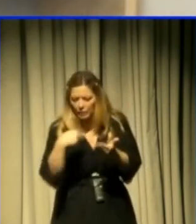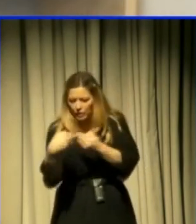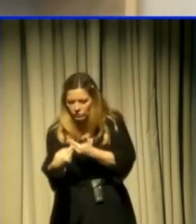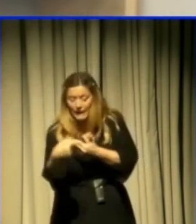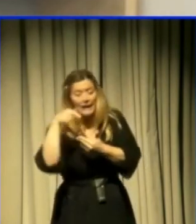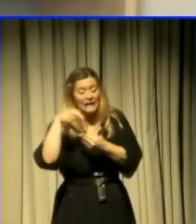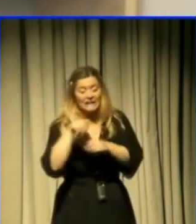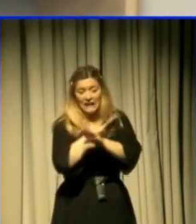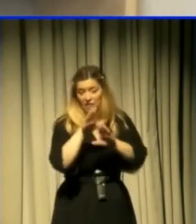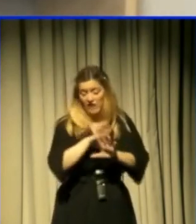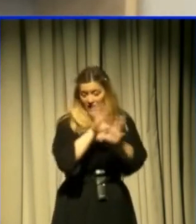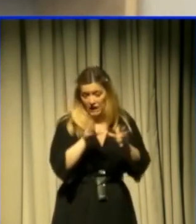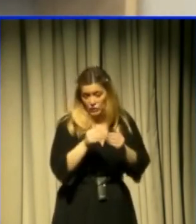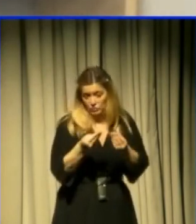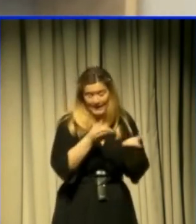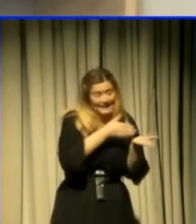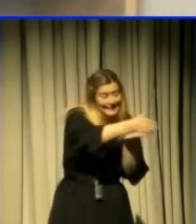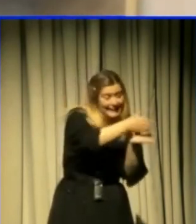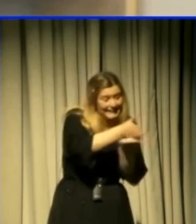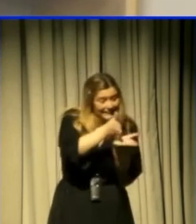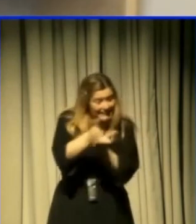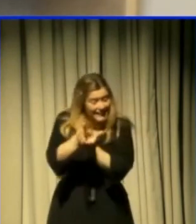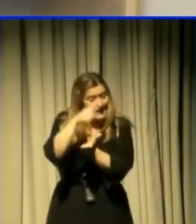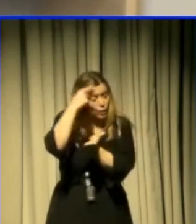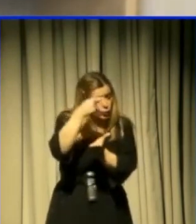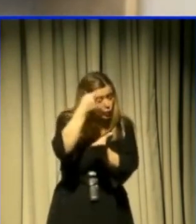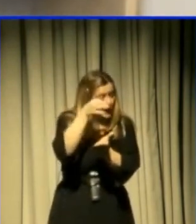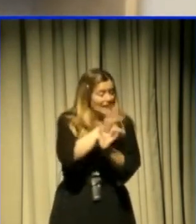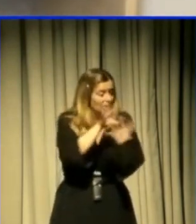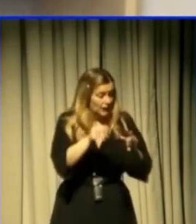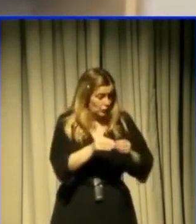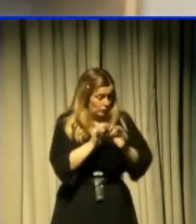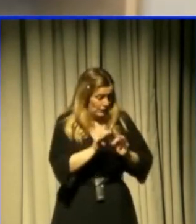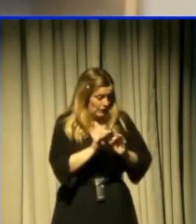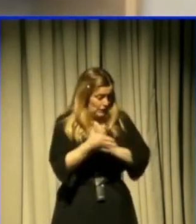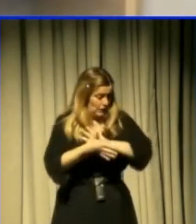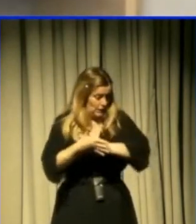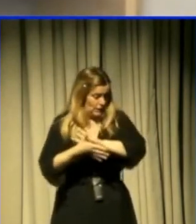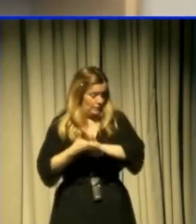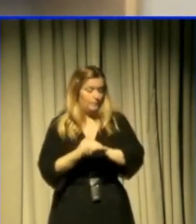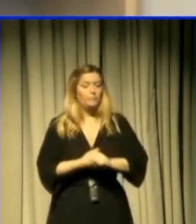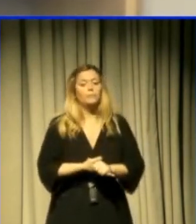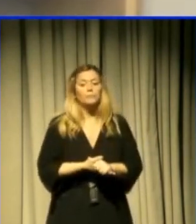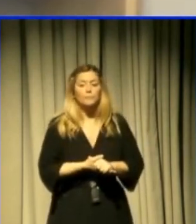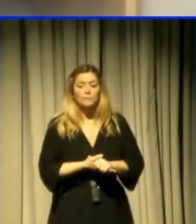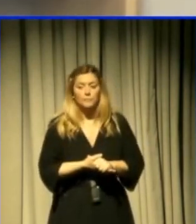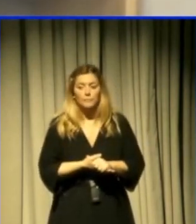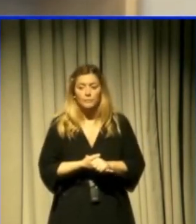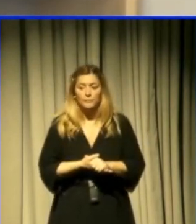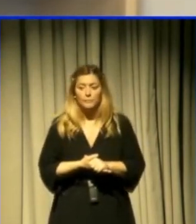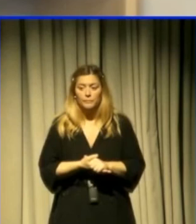And I'm really looking forward to everyone in the room starting already today or tomorrow by being